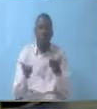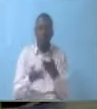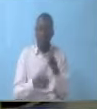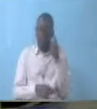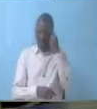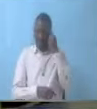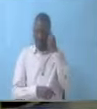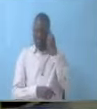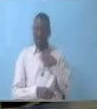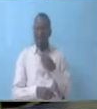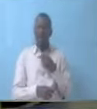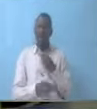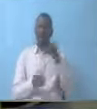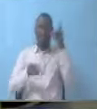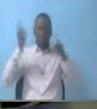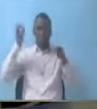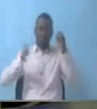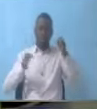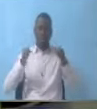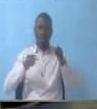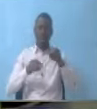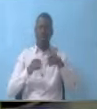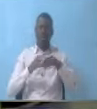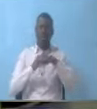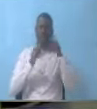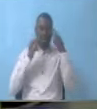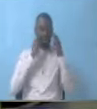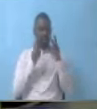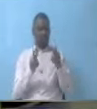judicial oversight, the jurisdiction was ousted.